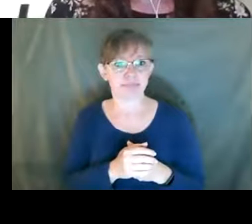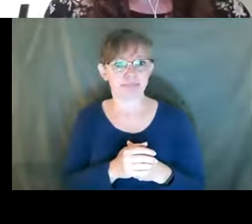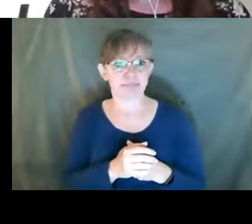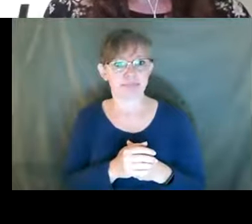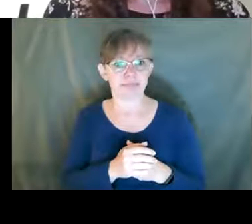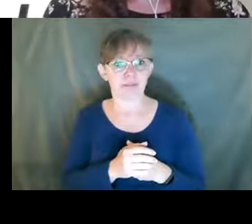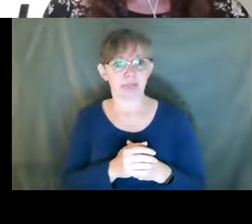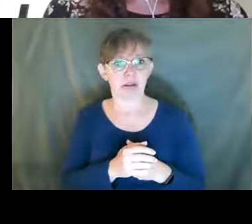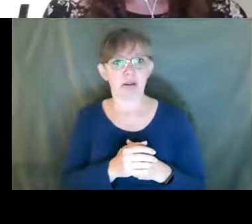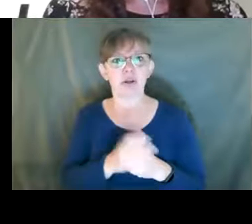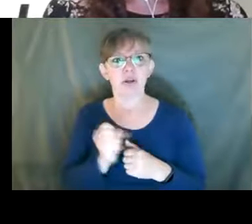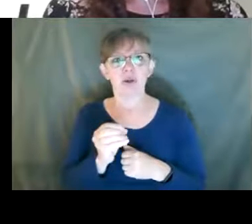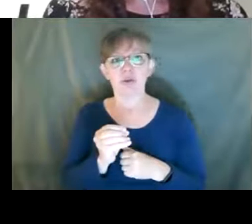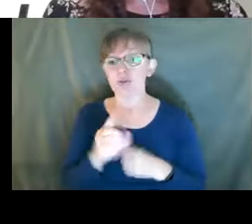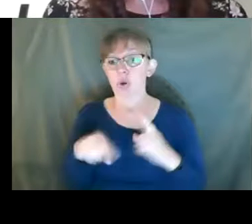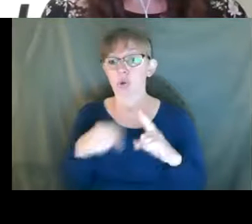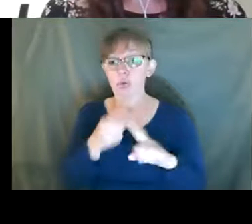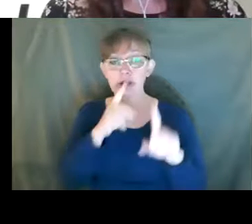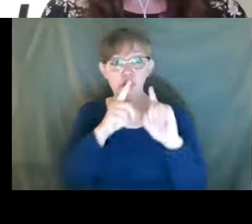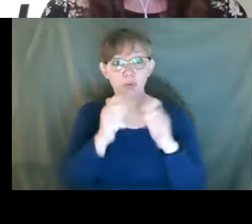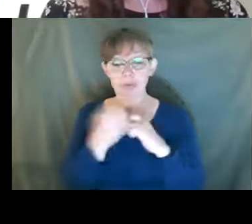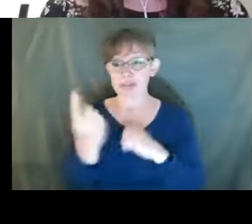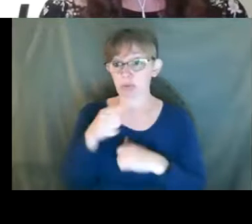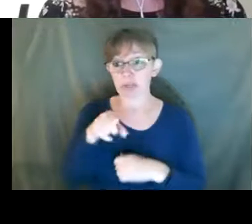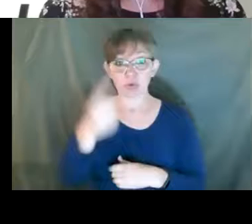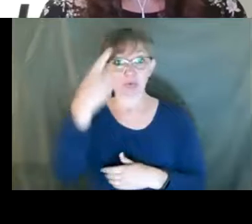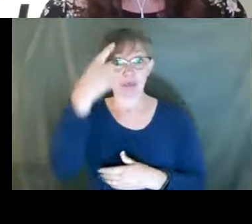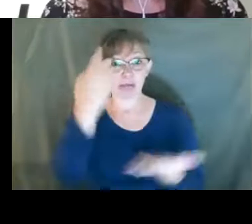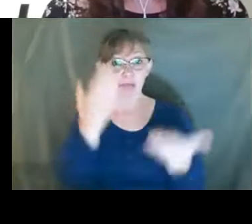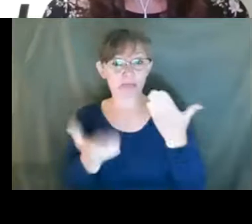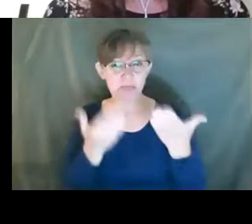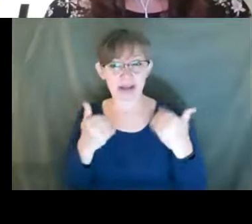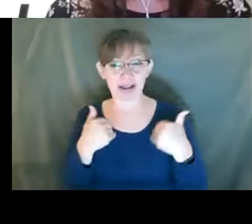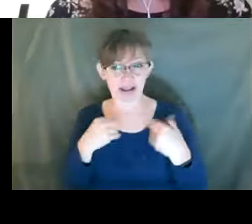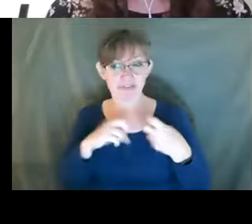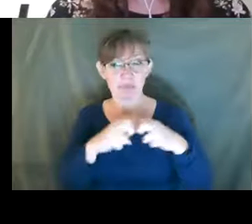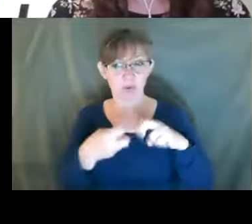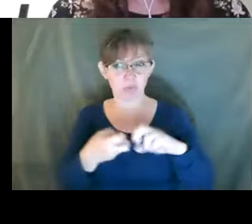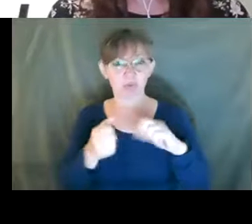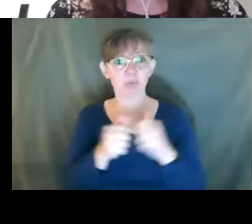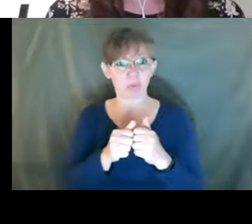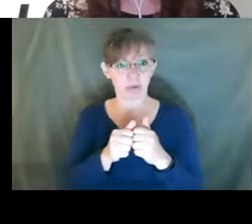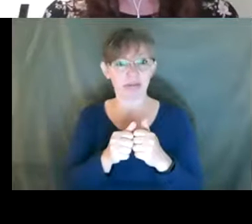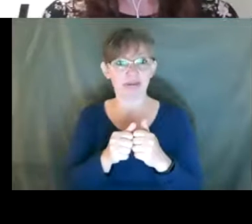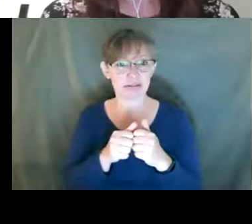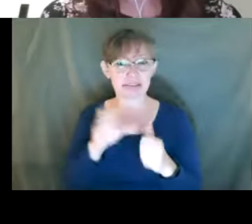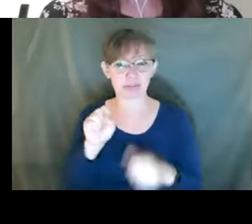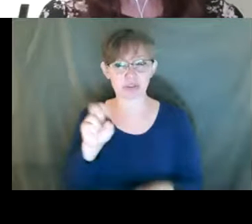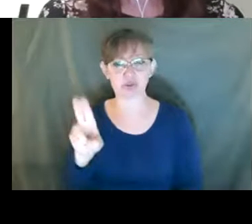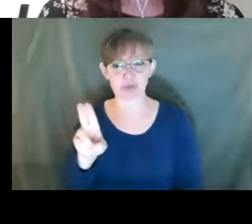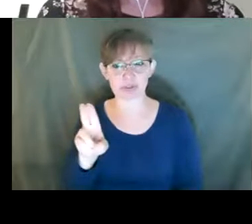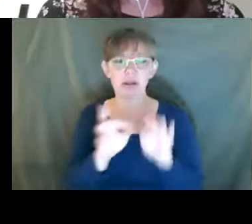So language, when talking to somebody who you think might have an issue with substance use, language is really